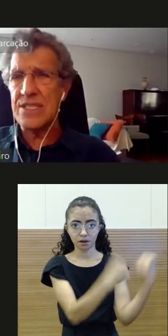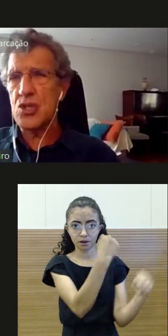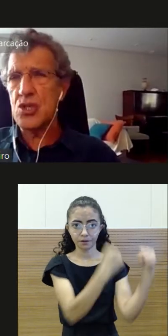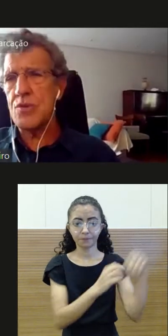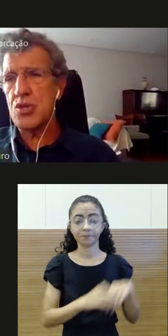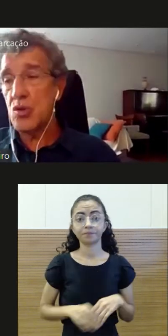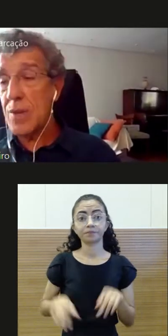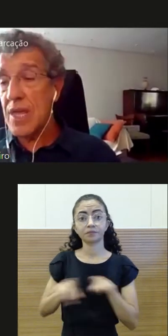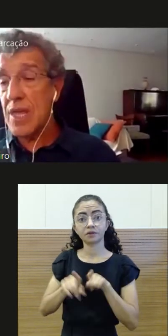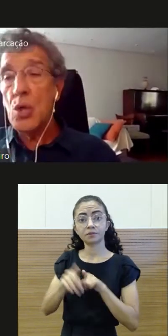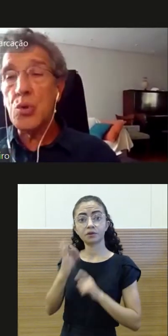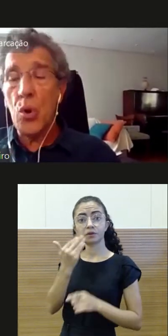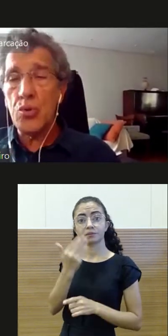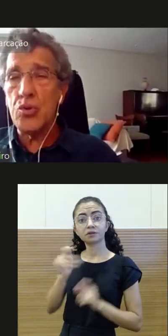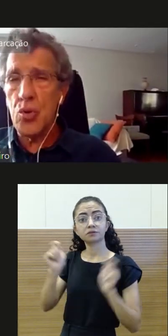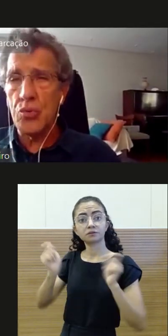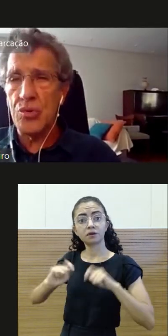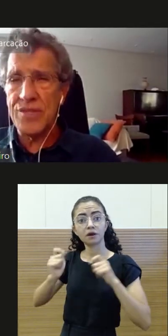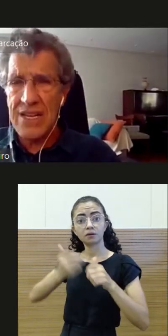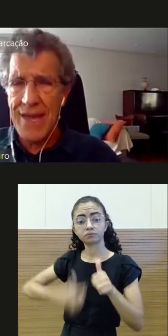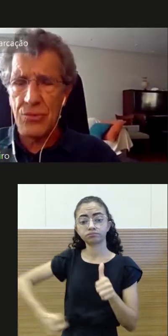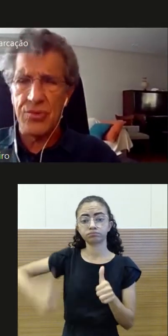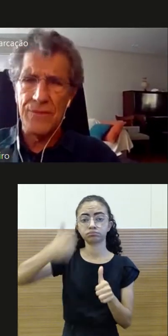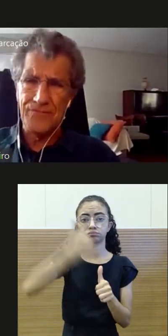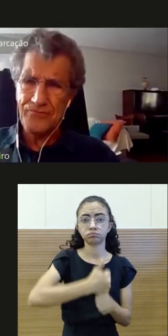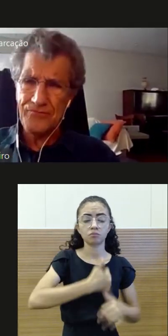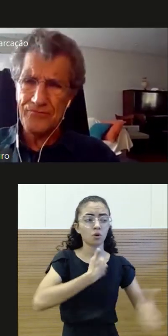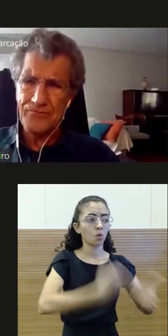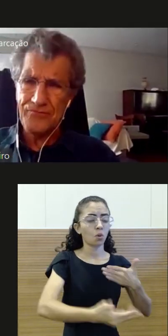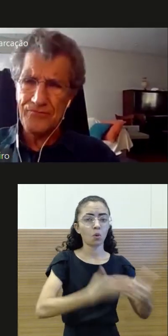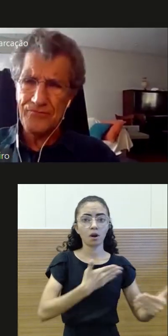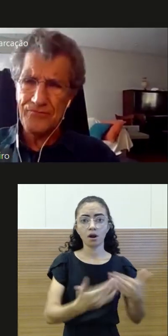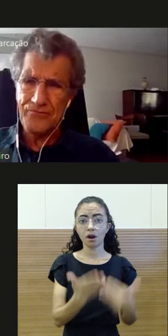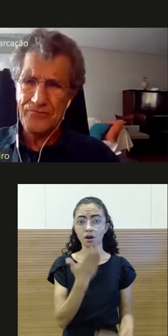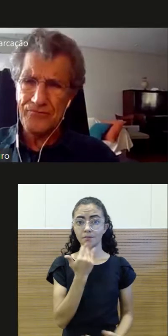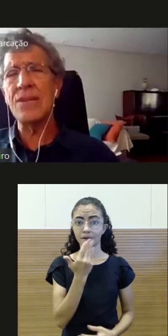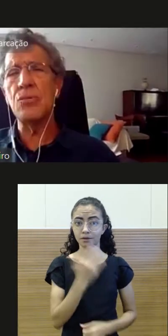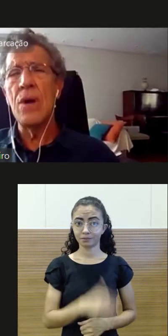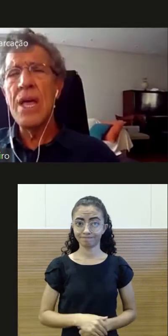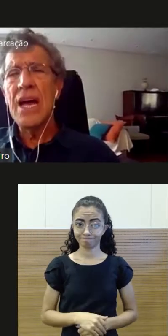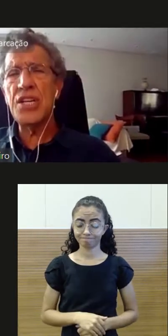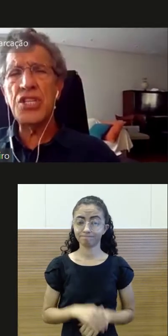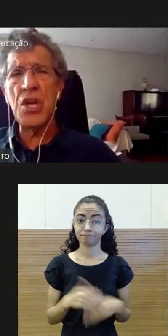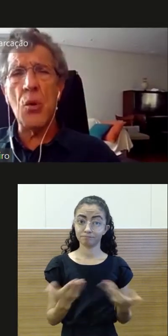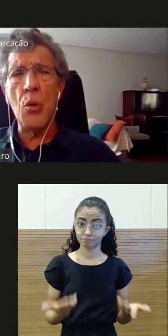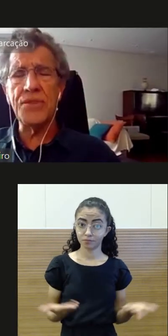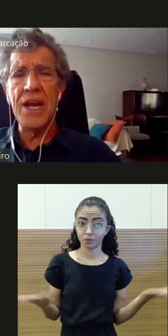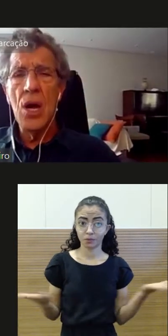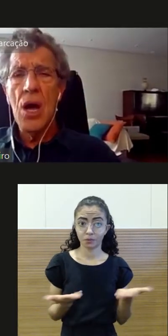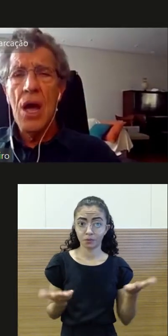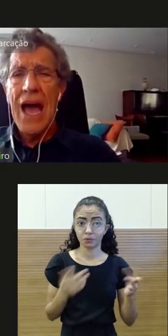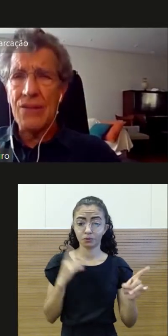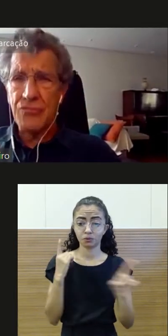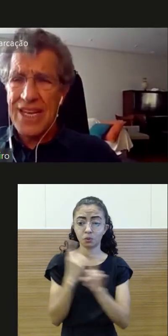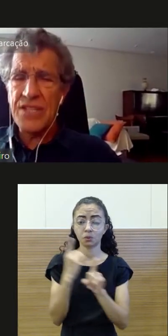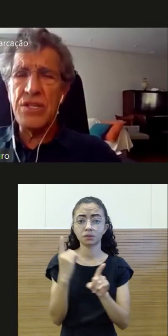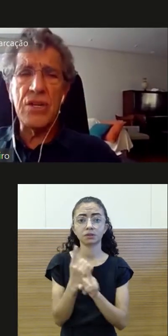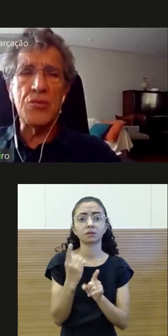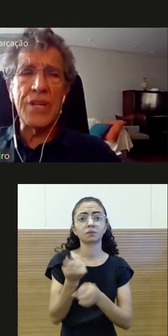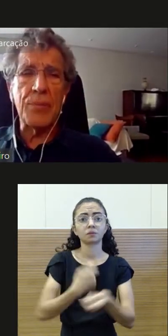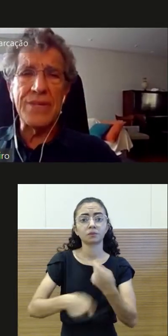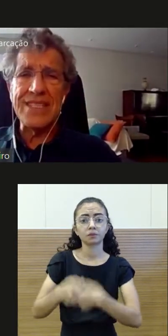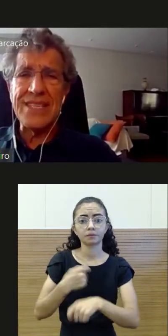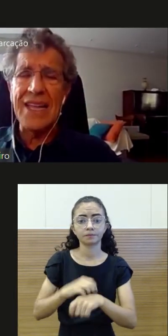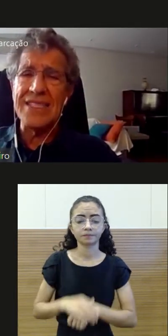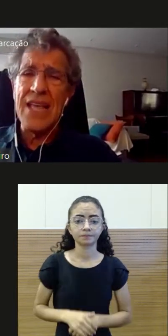most important, they have the capacity of substituting all other foods. So today in the market, we